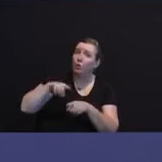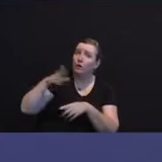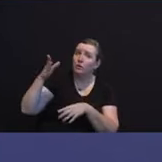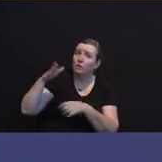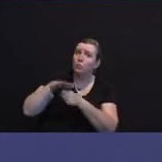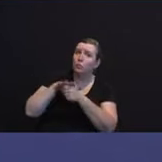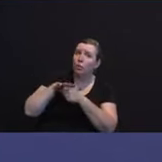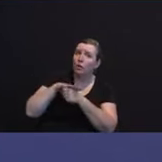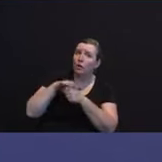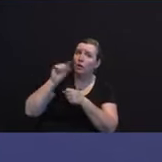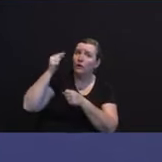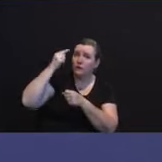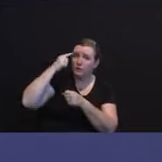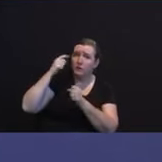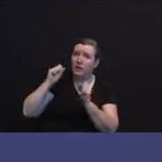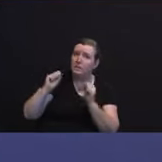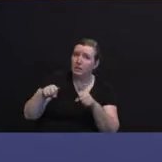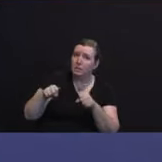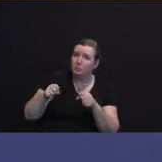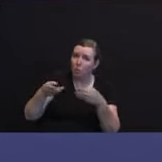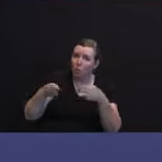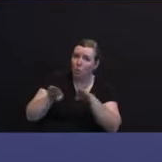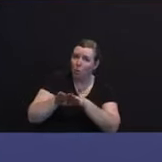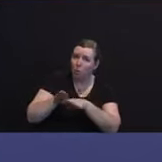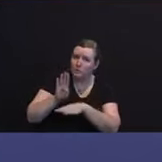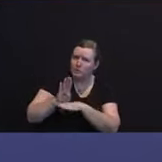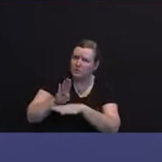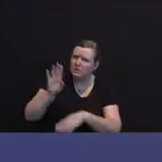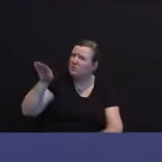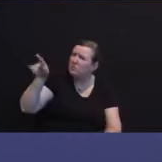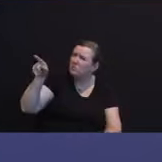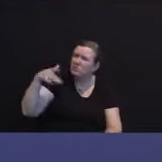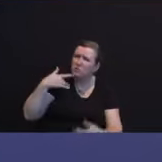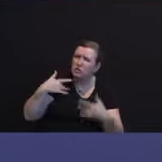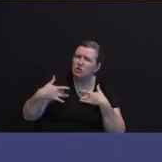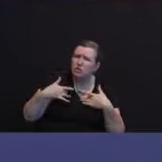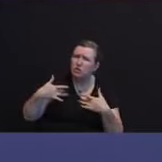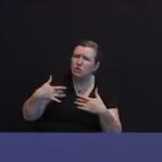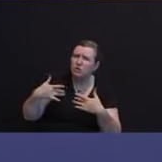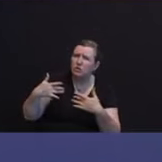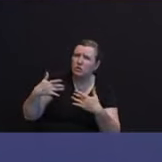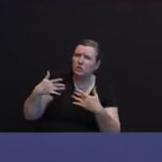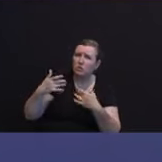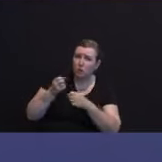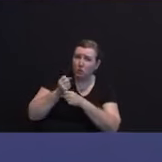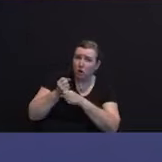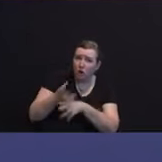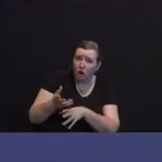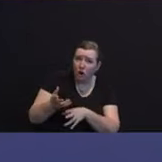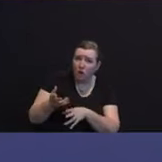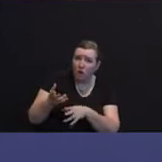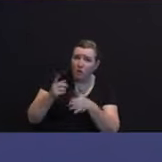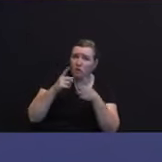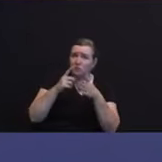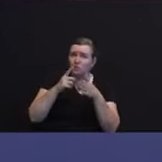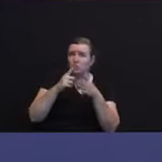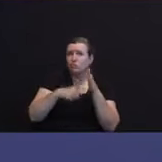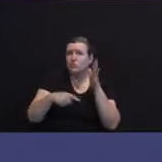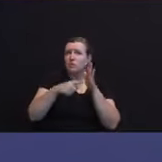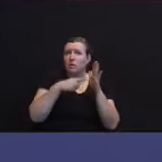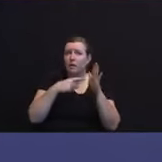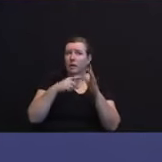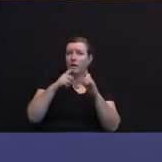businesses, are you concerned that that might prompt criticism from political opponents saying that you're trying to avoid